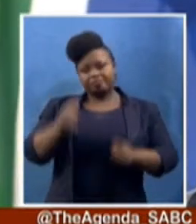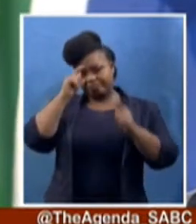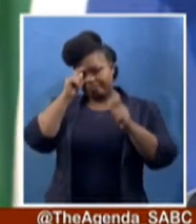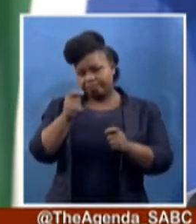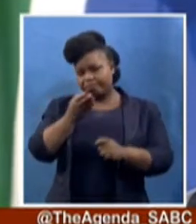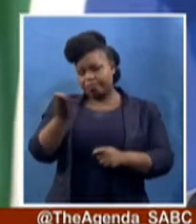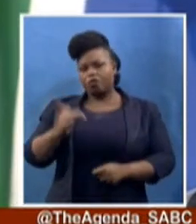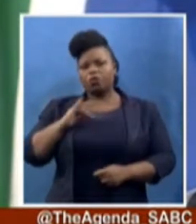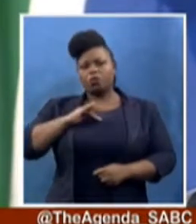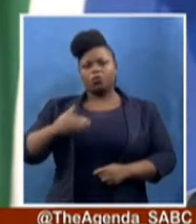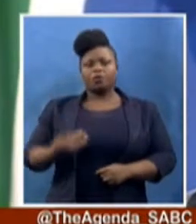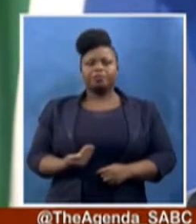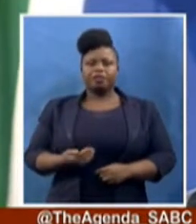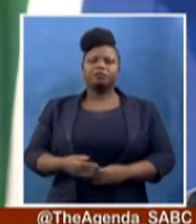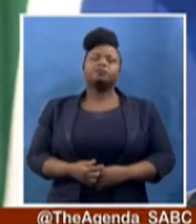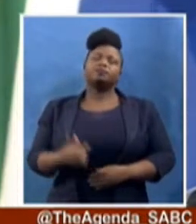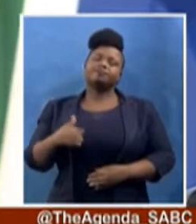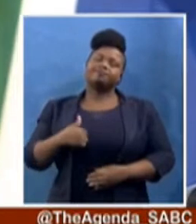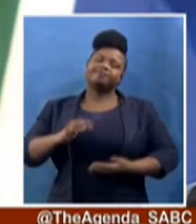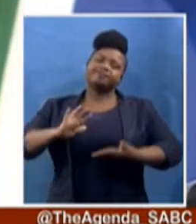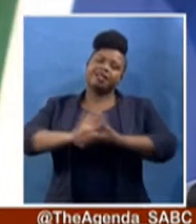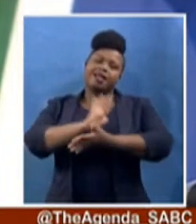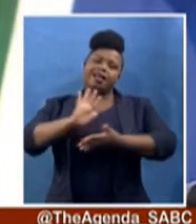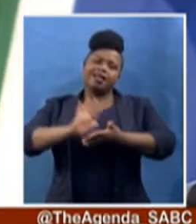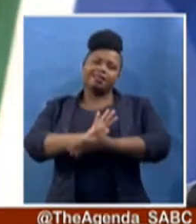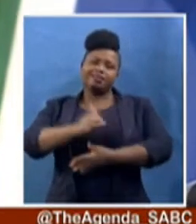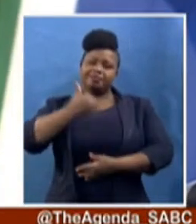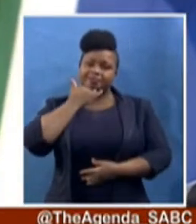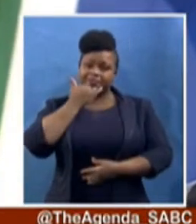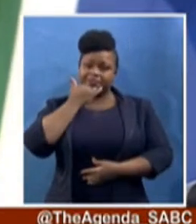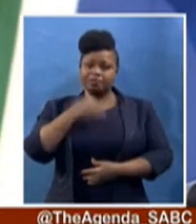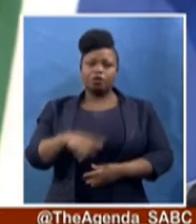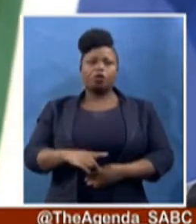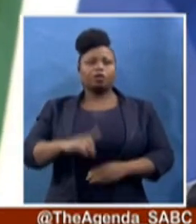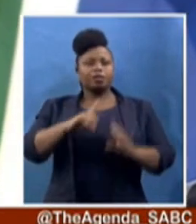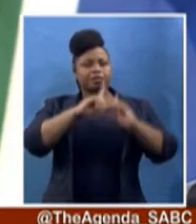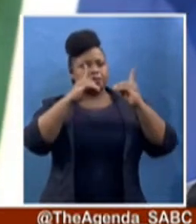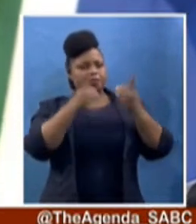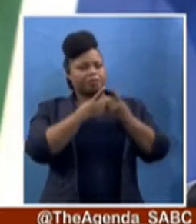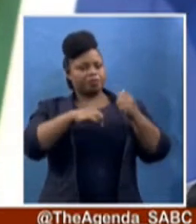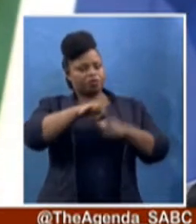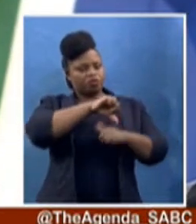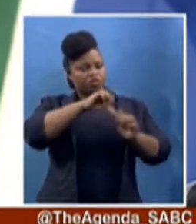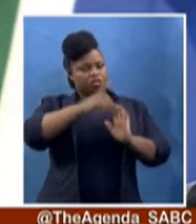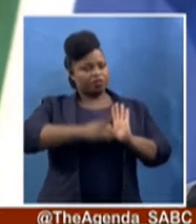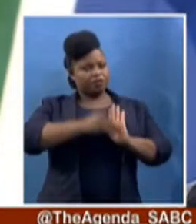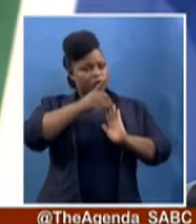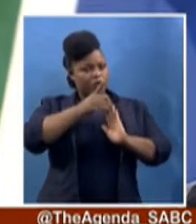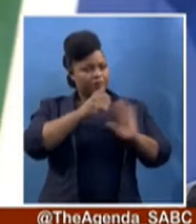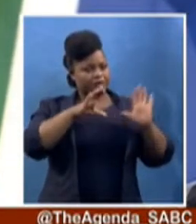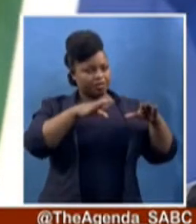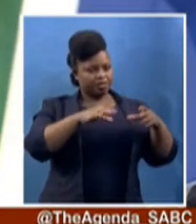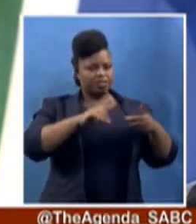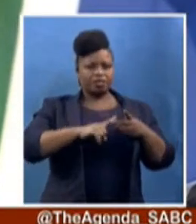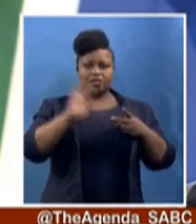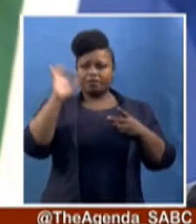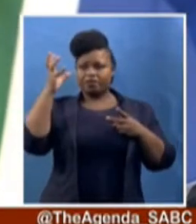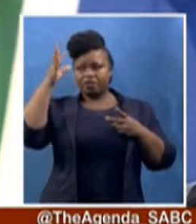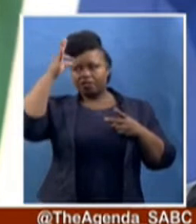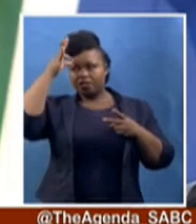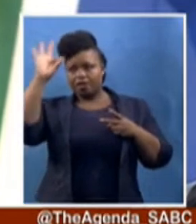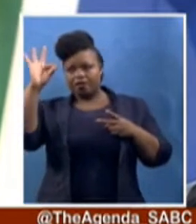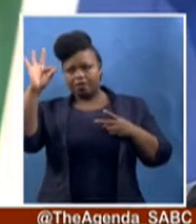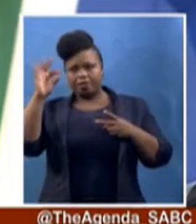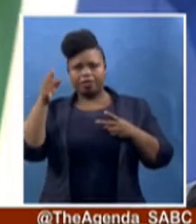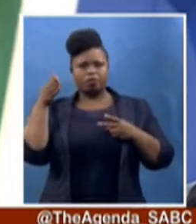that the Ministry of Social Development and the Free State Government have created a